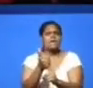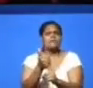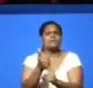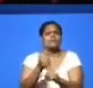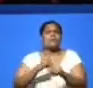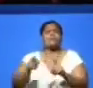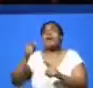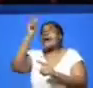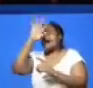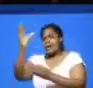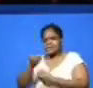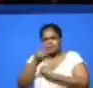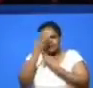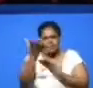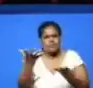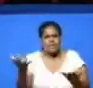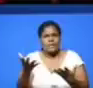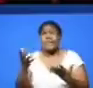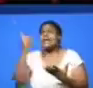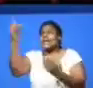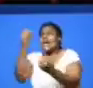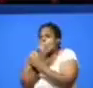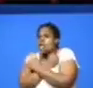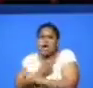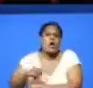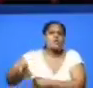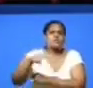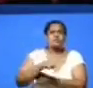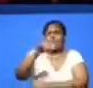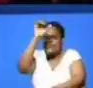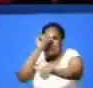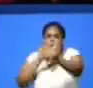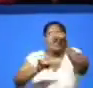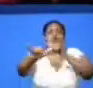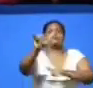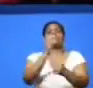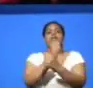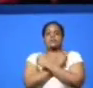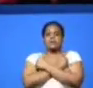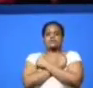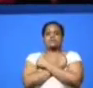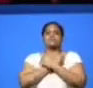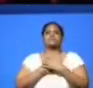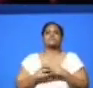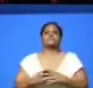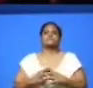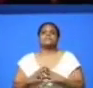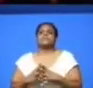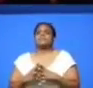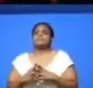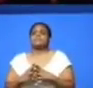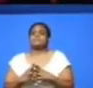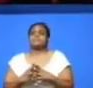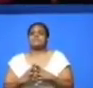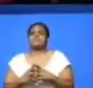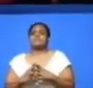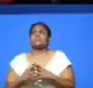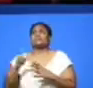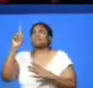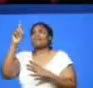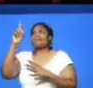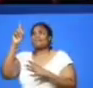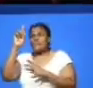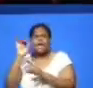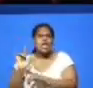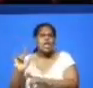But God says, I love you with an everlasting love. I love you